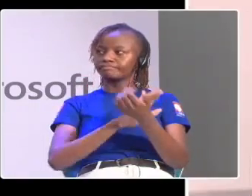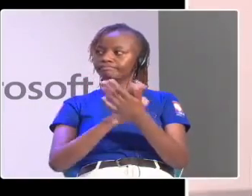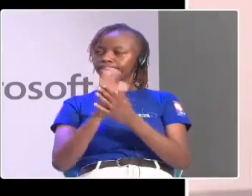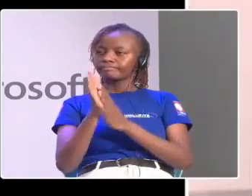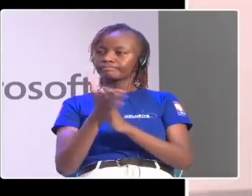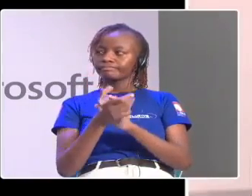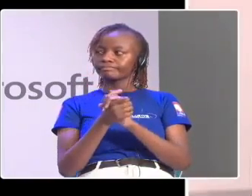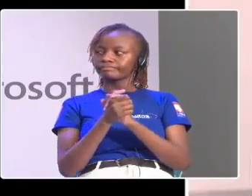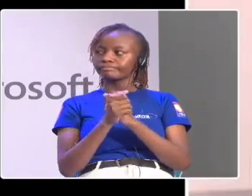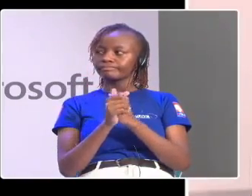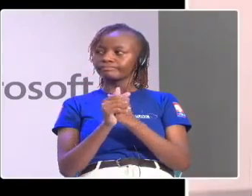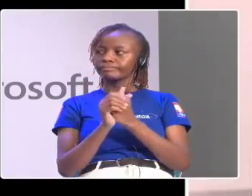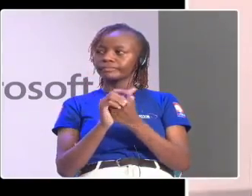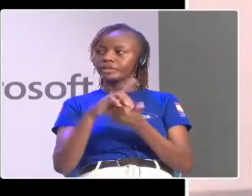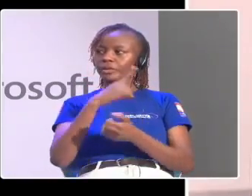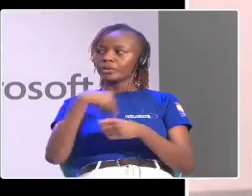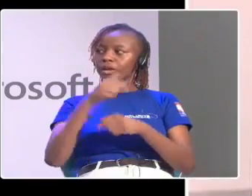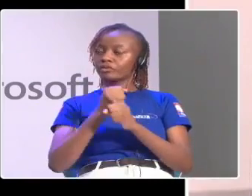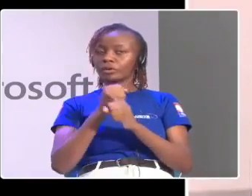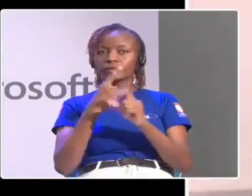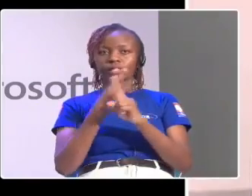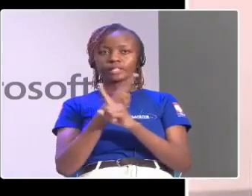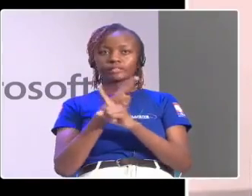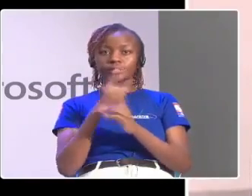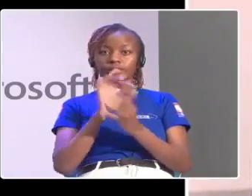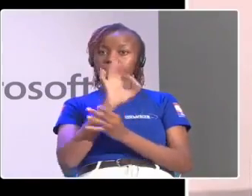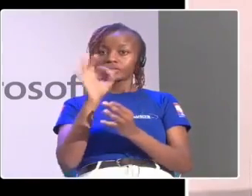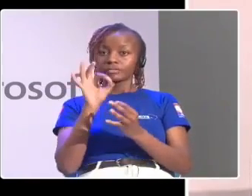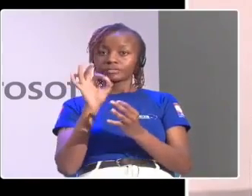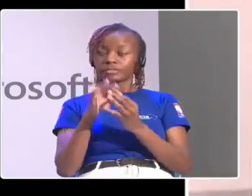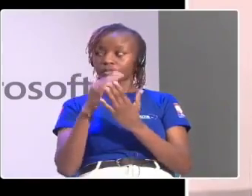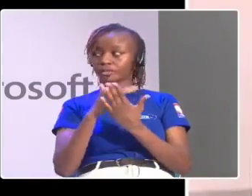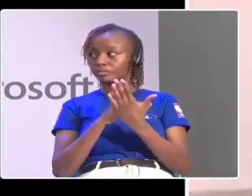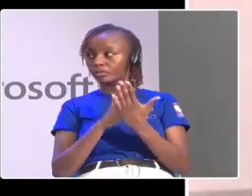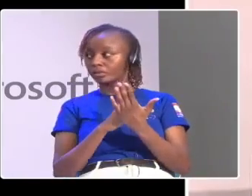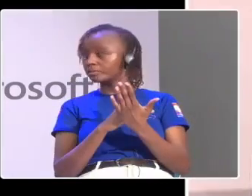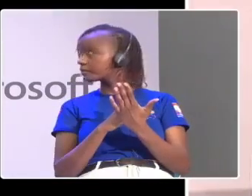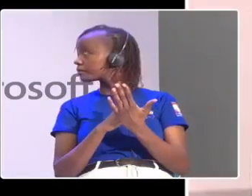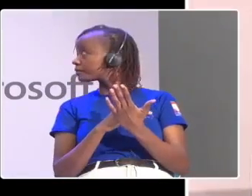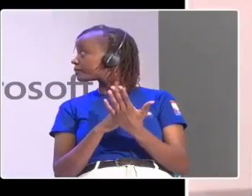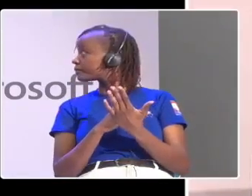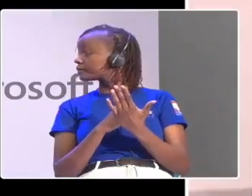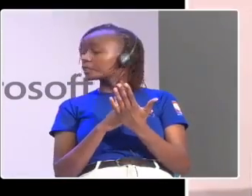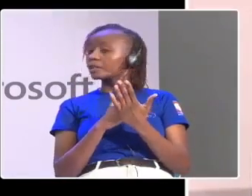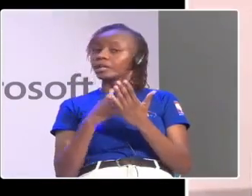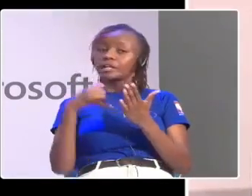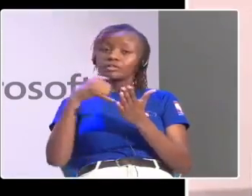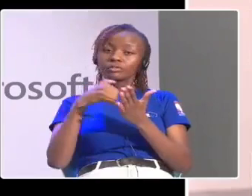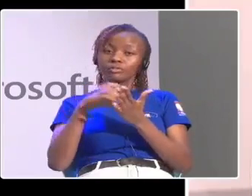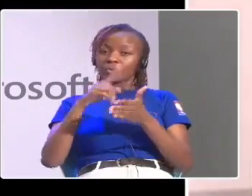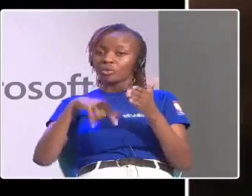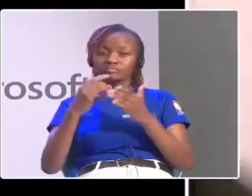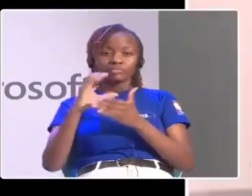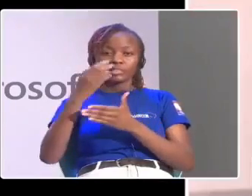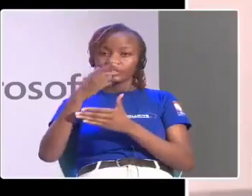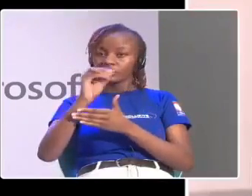Google, working on the specific product development and integrating accessibility into the Chrome browser and into Chromebooks. But I actually